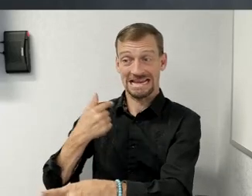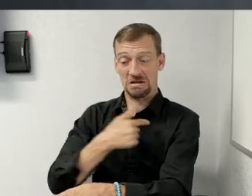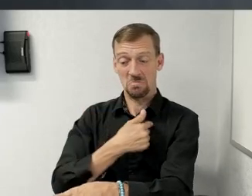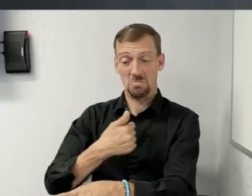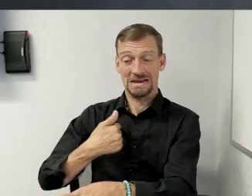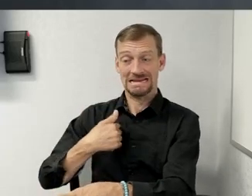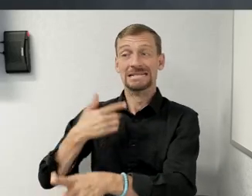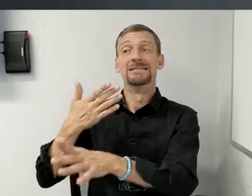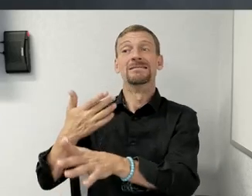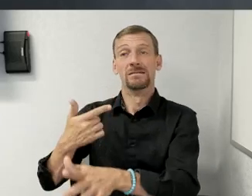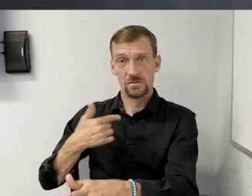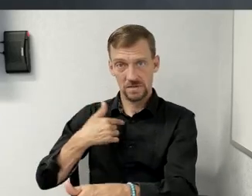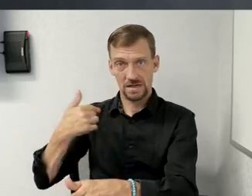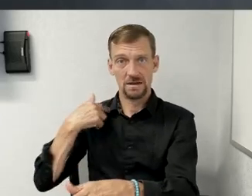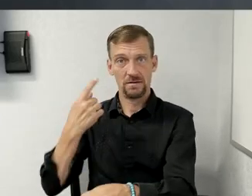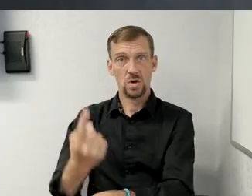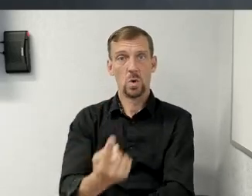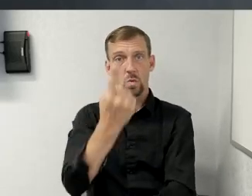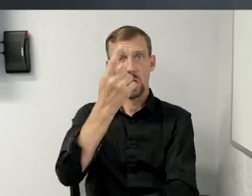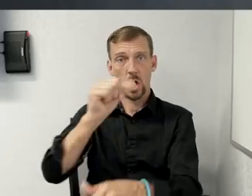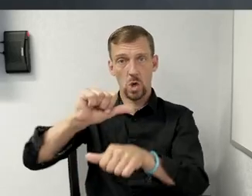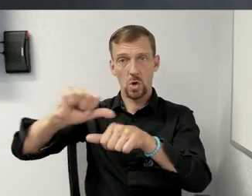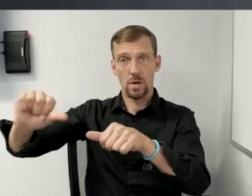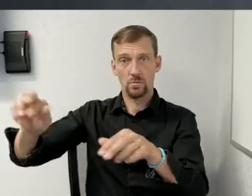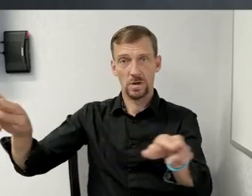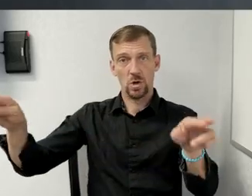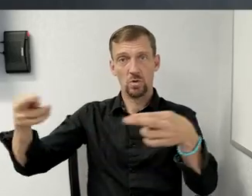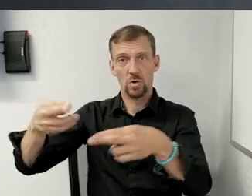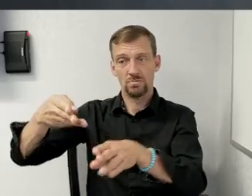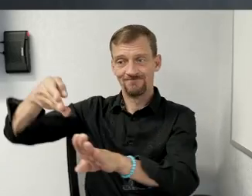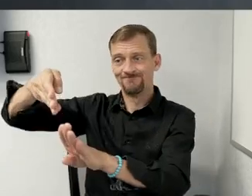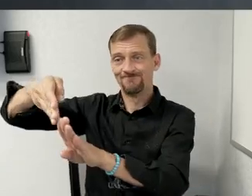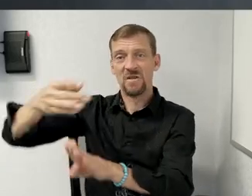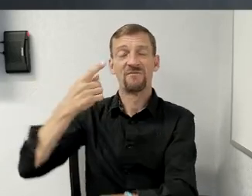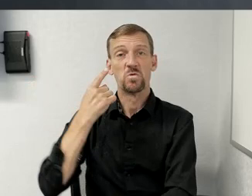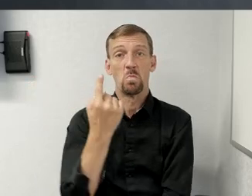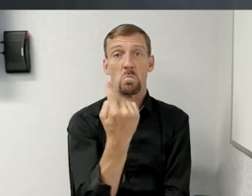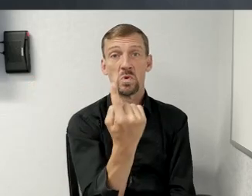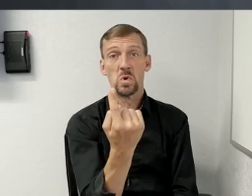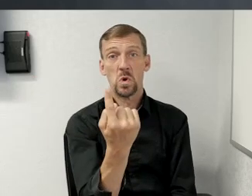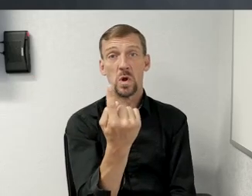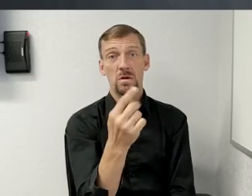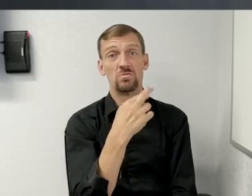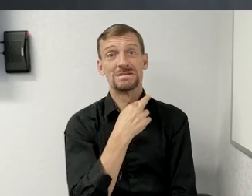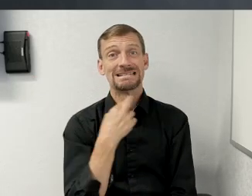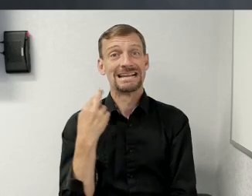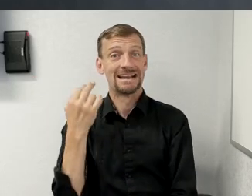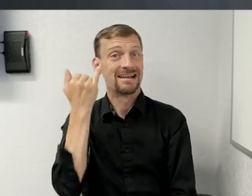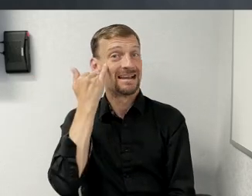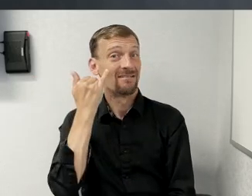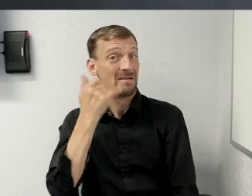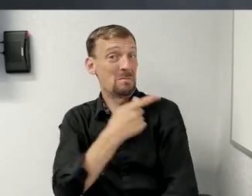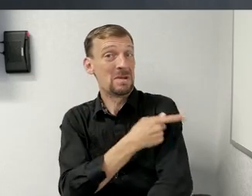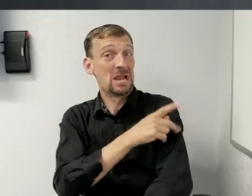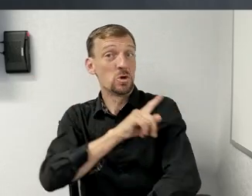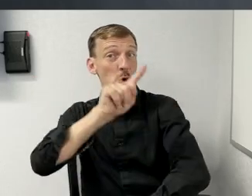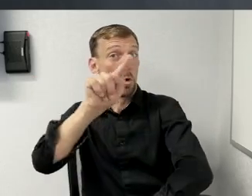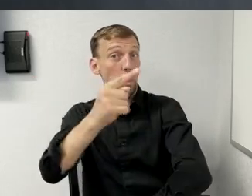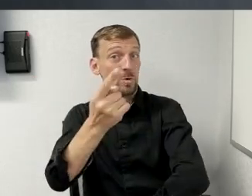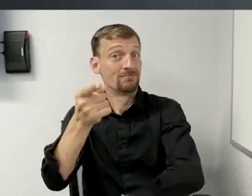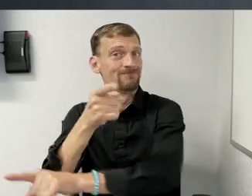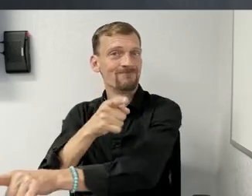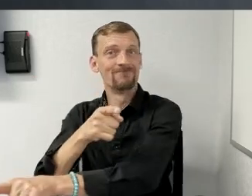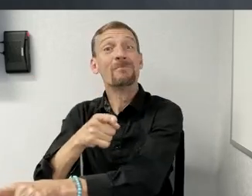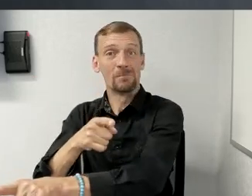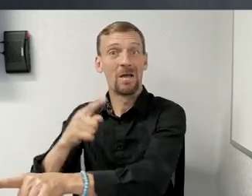have a dedicated operating room that is just for those potential risks, where we take care of those patients there.